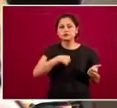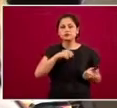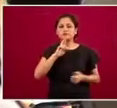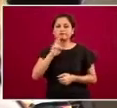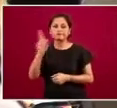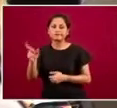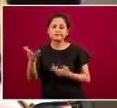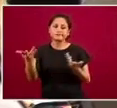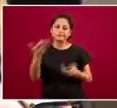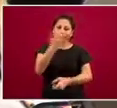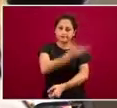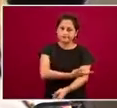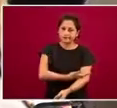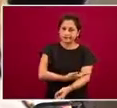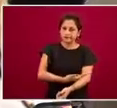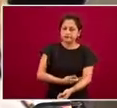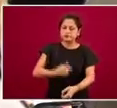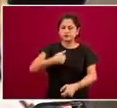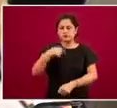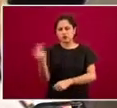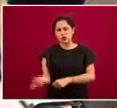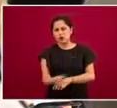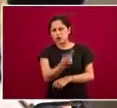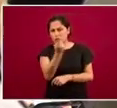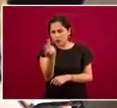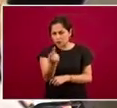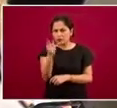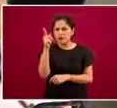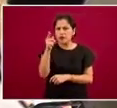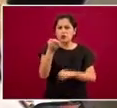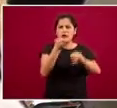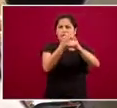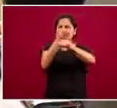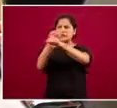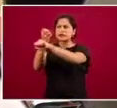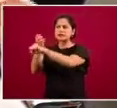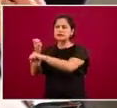before getting the result. So